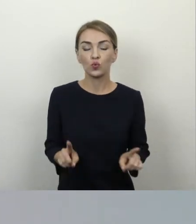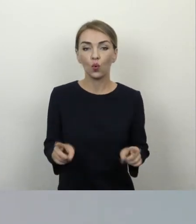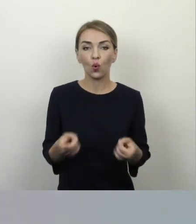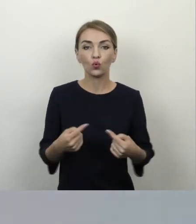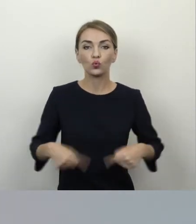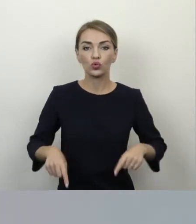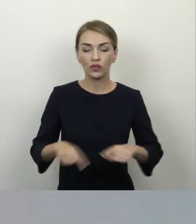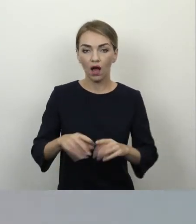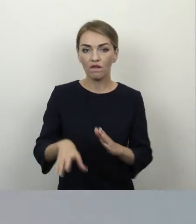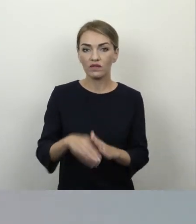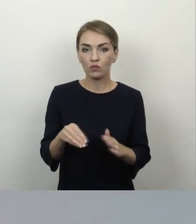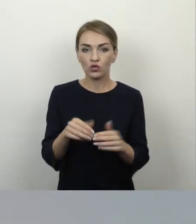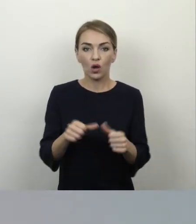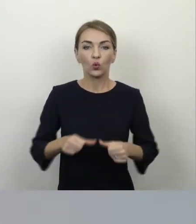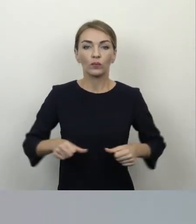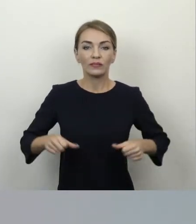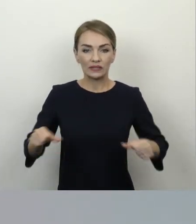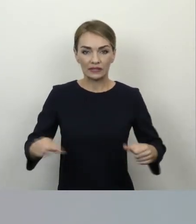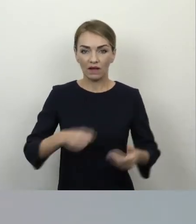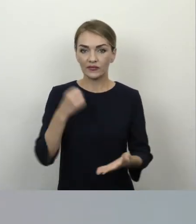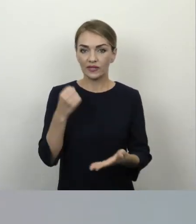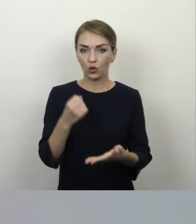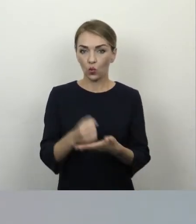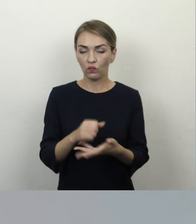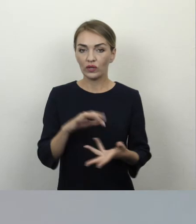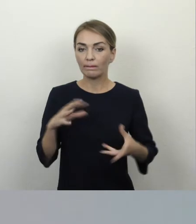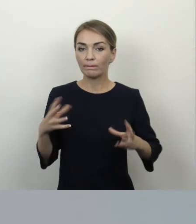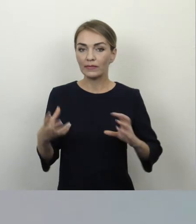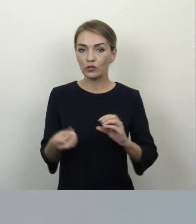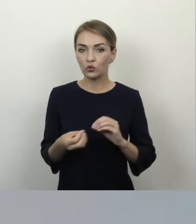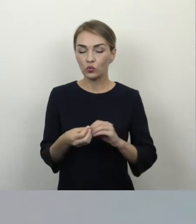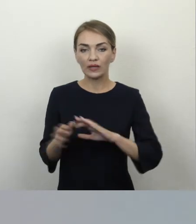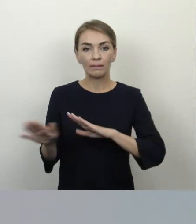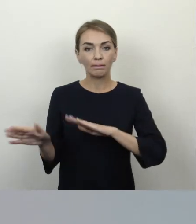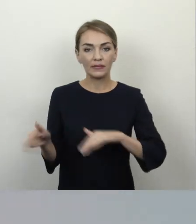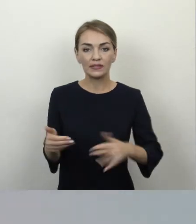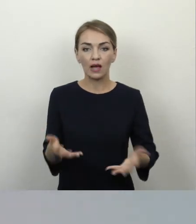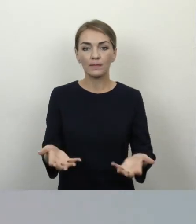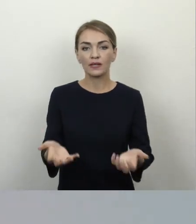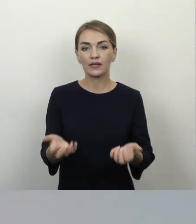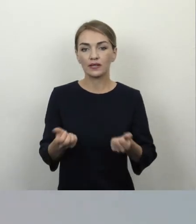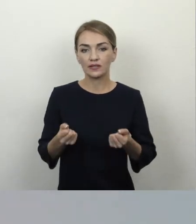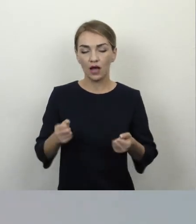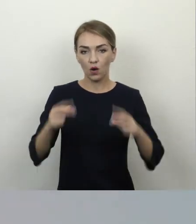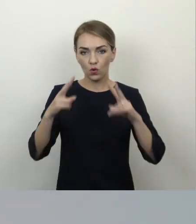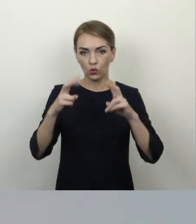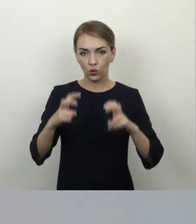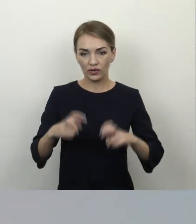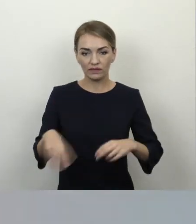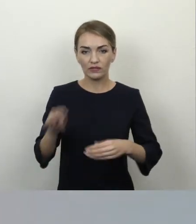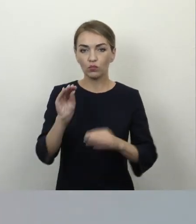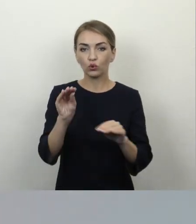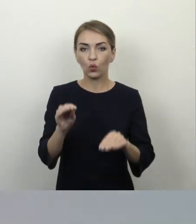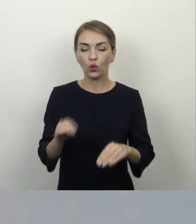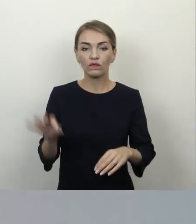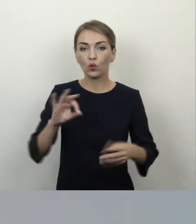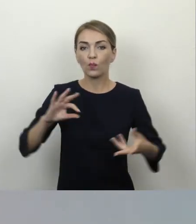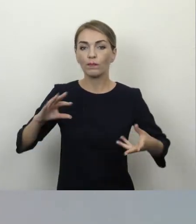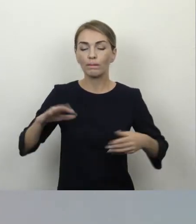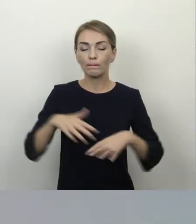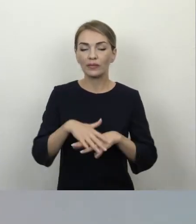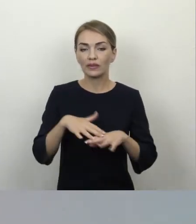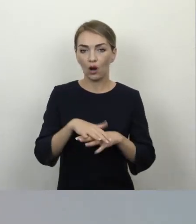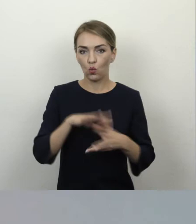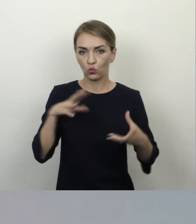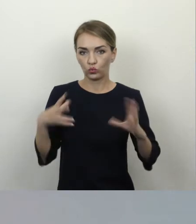results should be established. It just says that the District Election Commission should establish the results after it takes all the